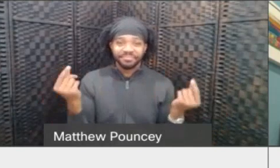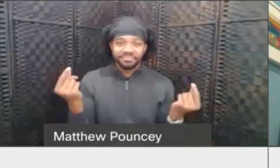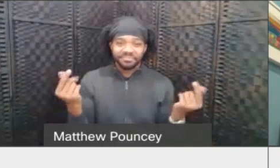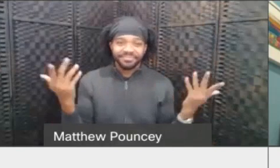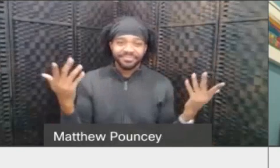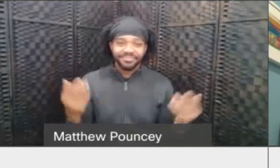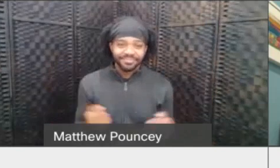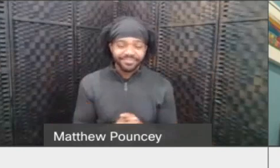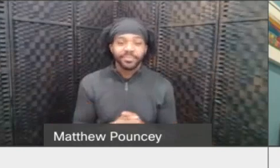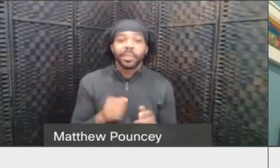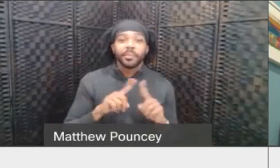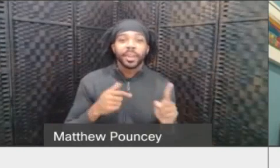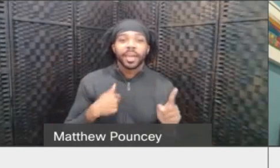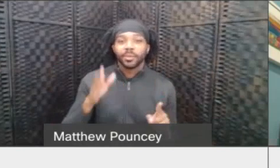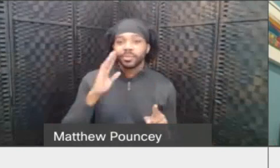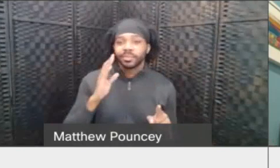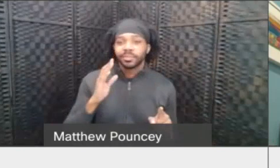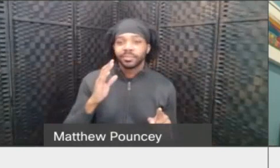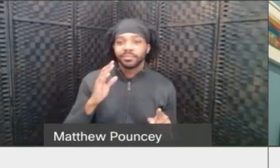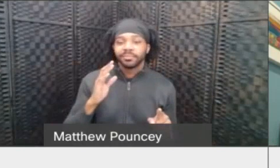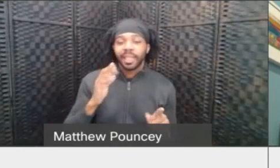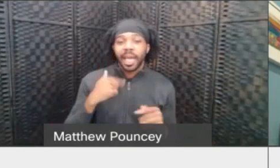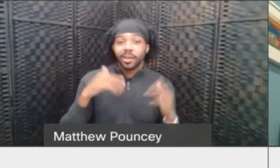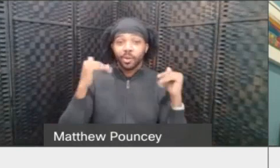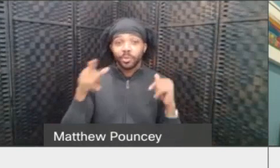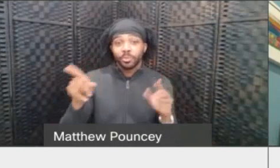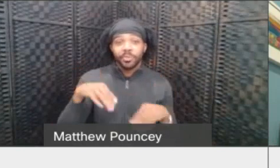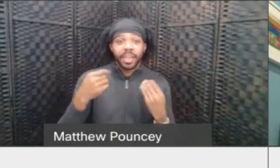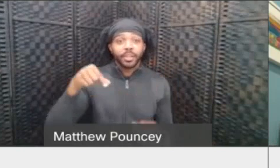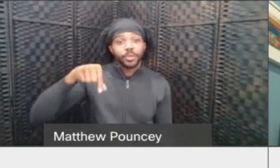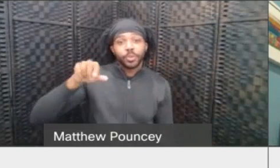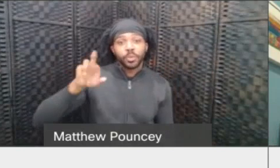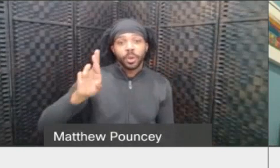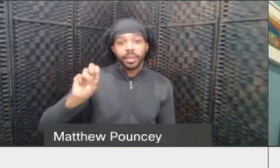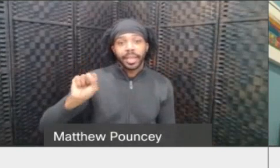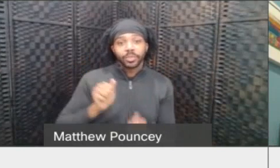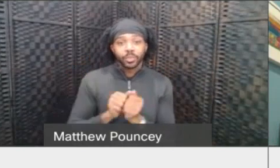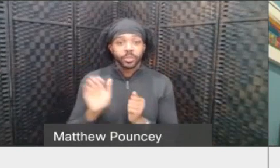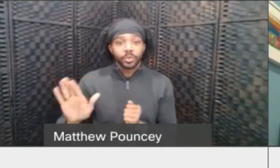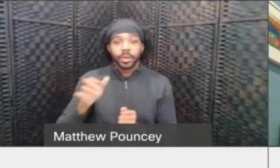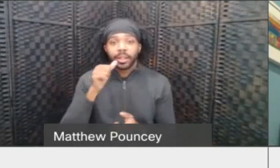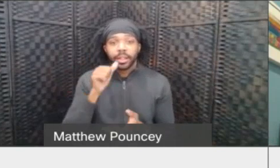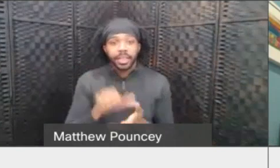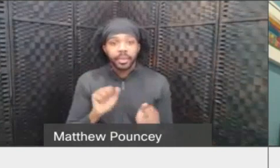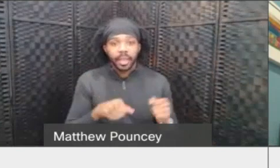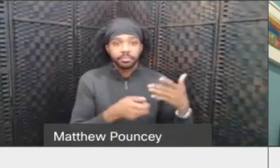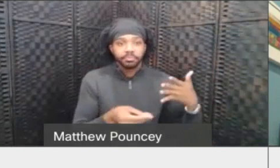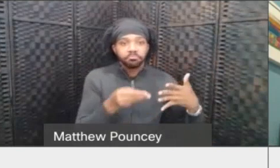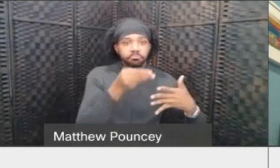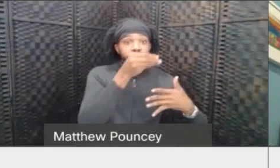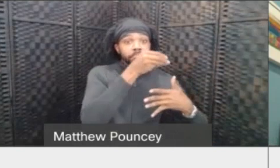But as I say, I hope that you provided the QRS with the letter so they can pass it up the chain and we can try and help